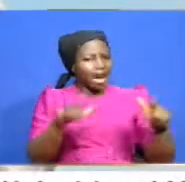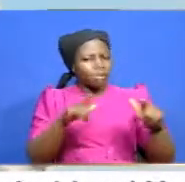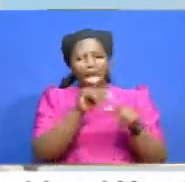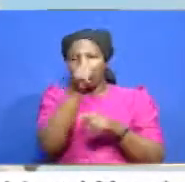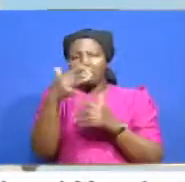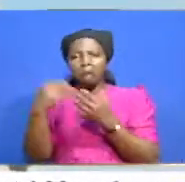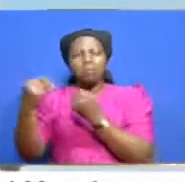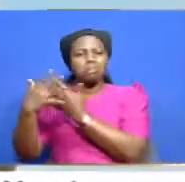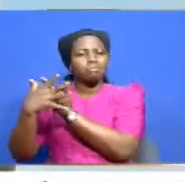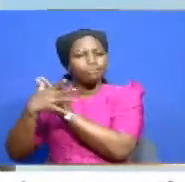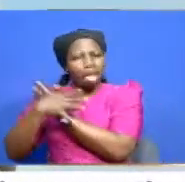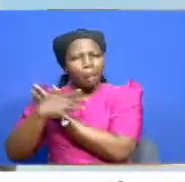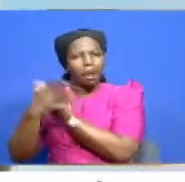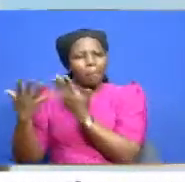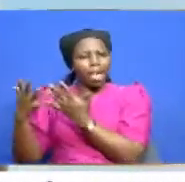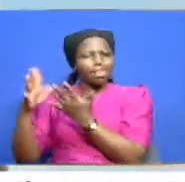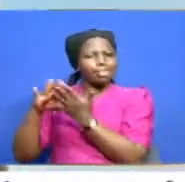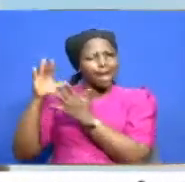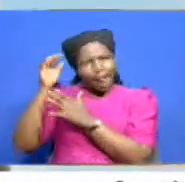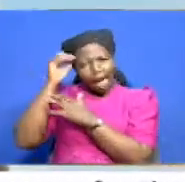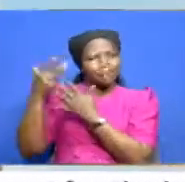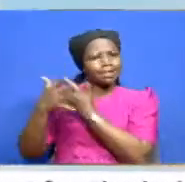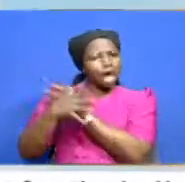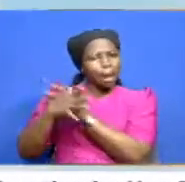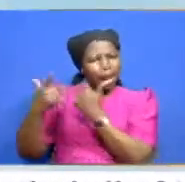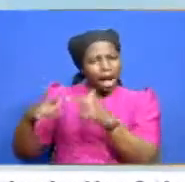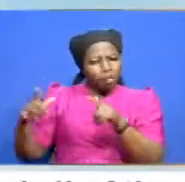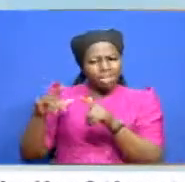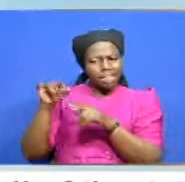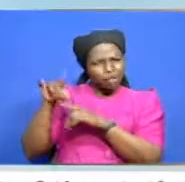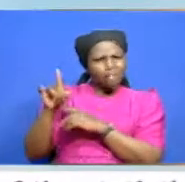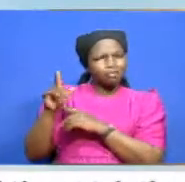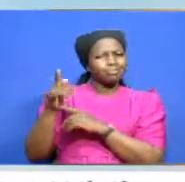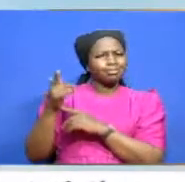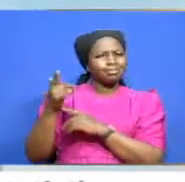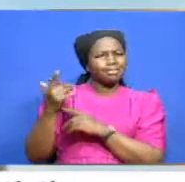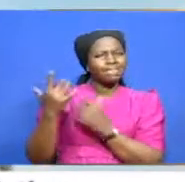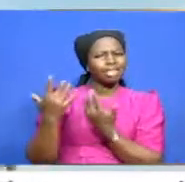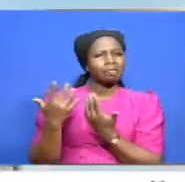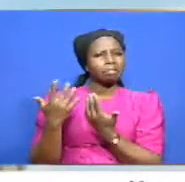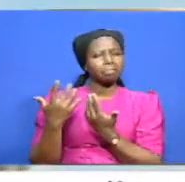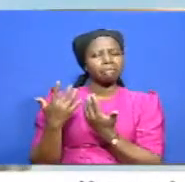okay. How do they have the semi-cool kind of